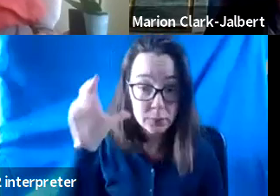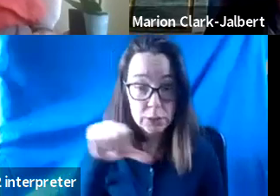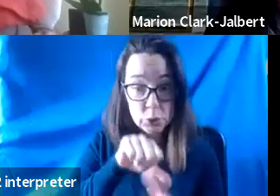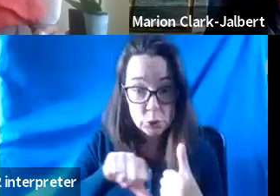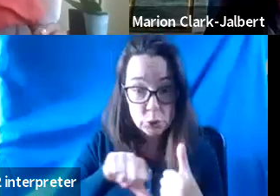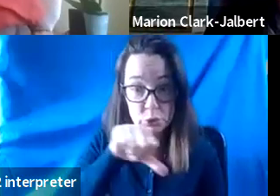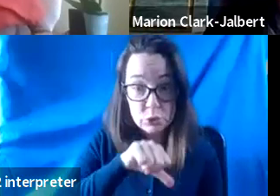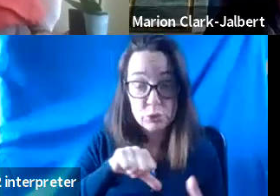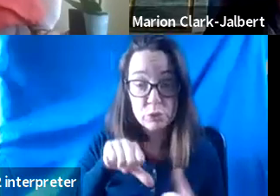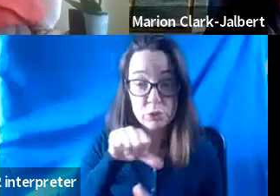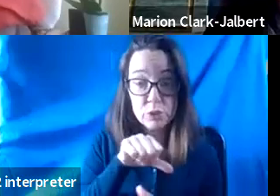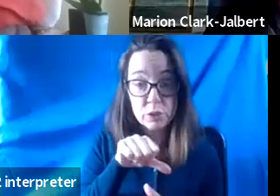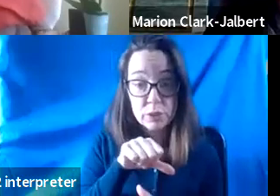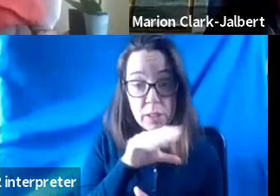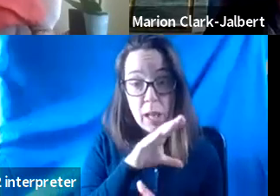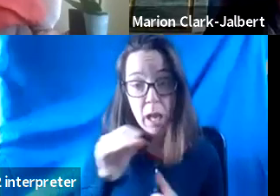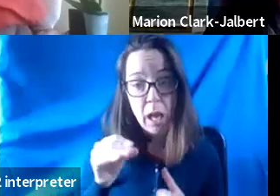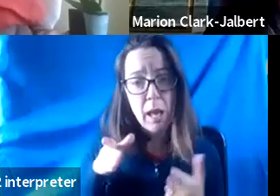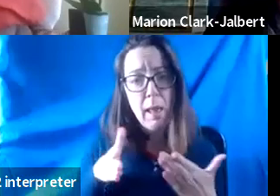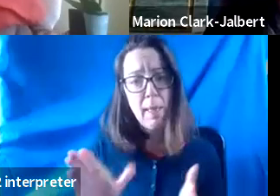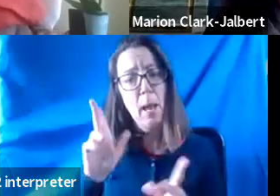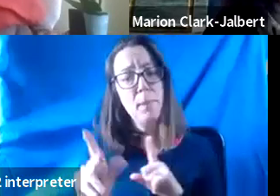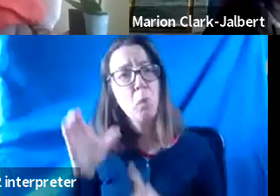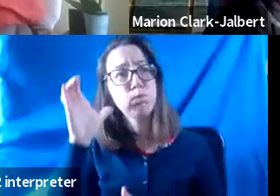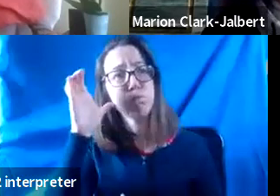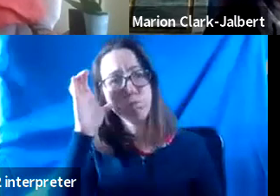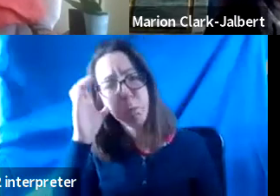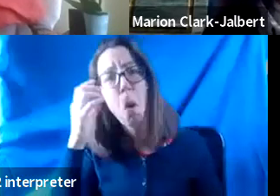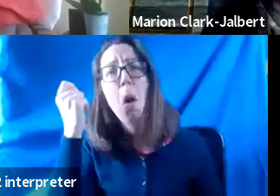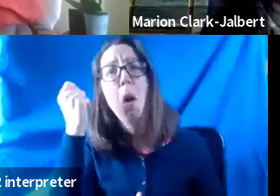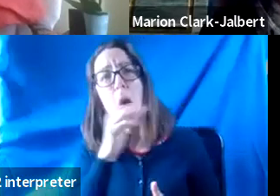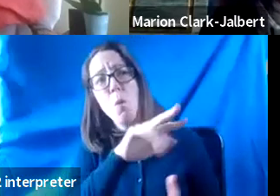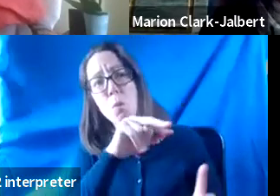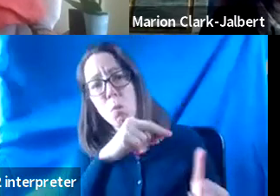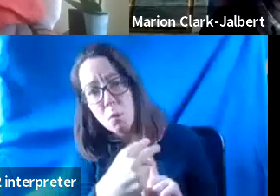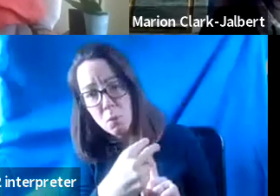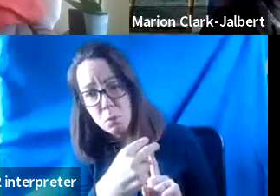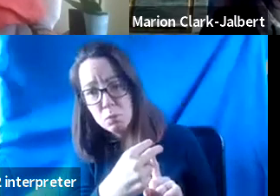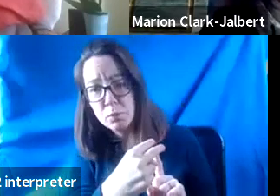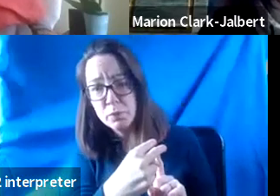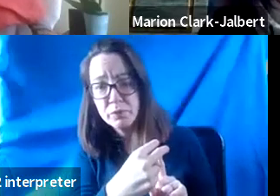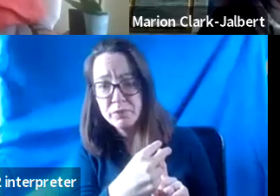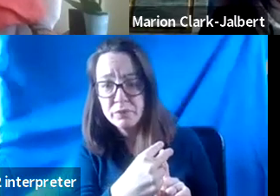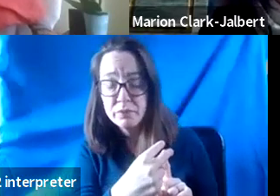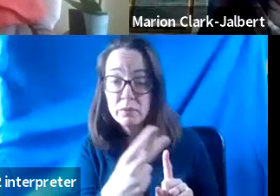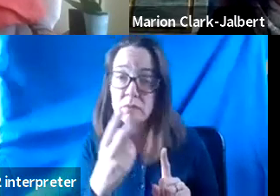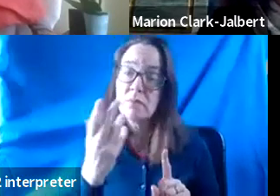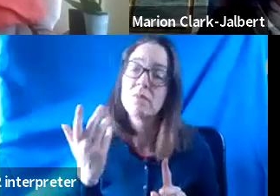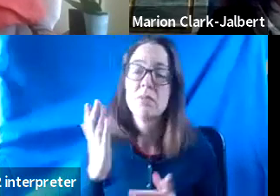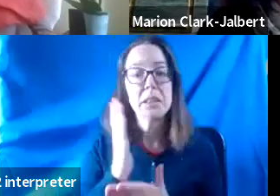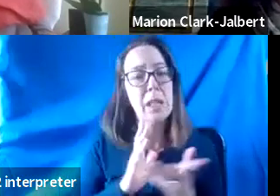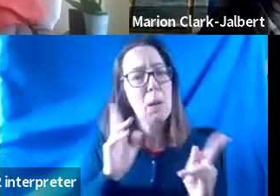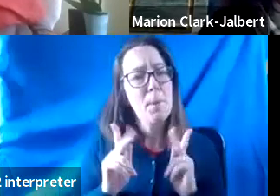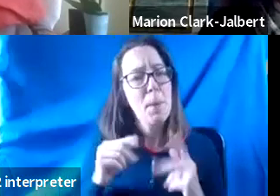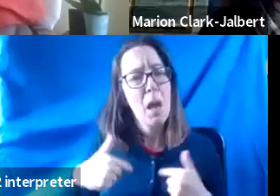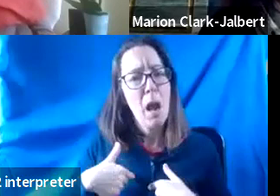leaving everybody space to shift their perspectives and their awareness, and to realize that something you may firmly be holding on to today, you might realize